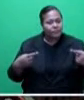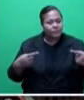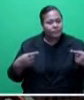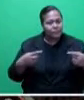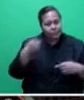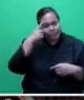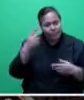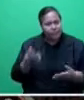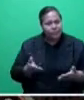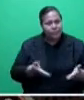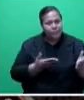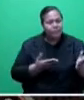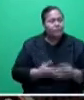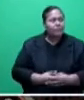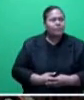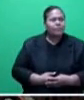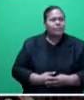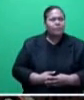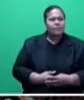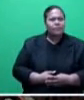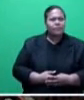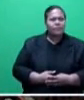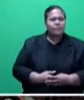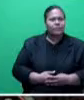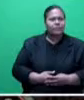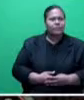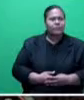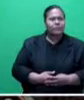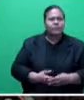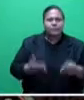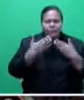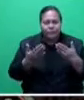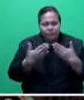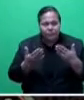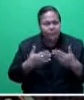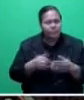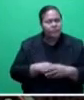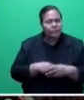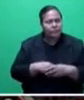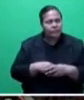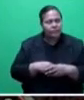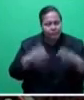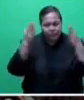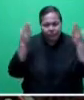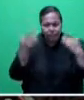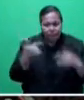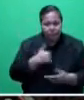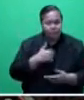have the floor, Sir. Thank you, Mr. Speaker, Sir. Mr. Speaker, I rise to contribute towards the employment